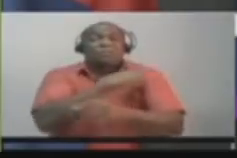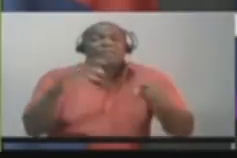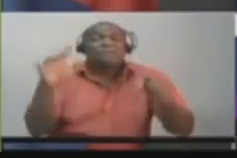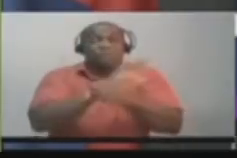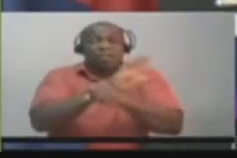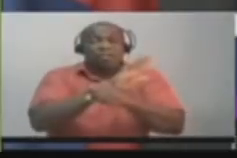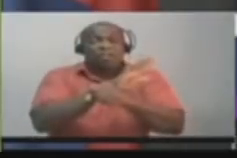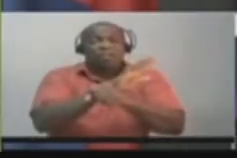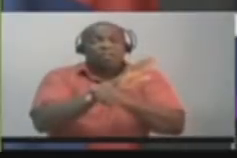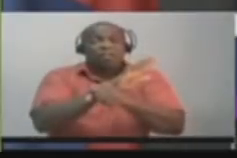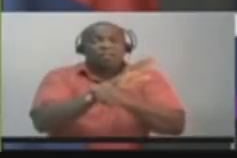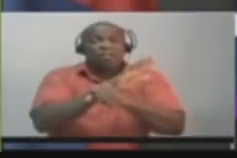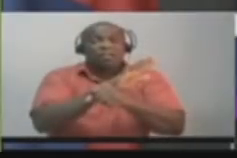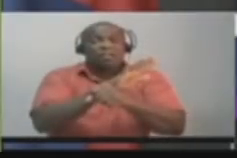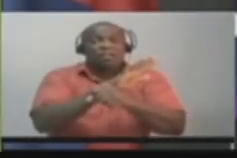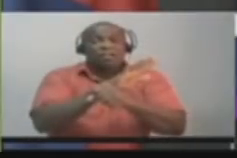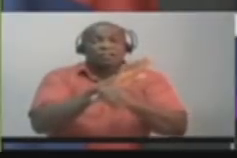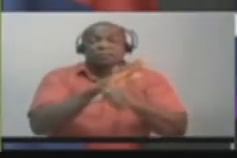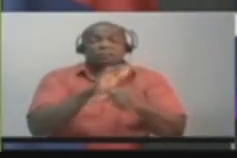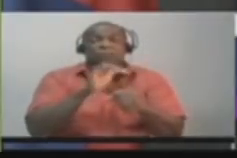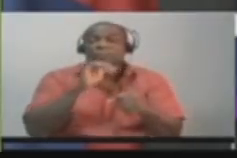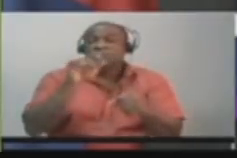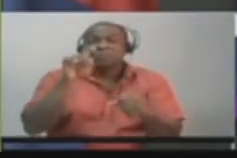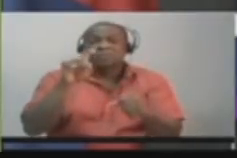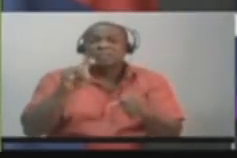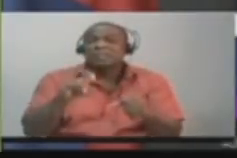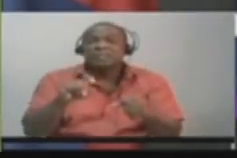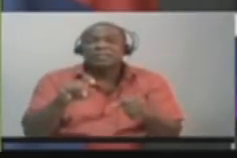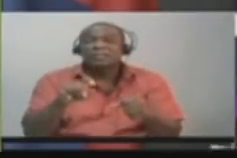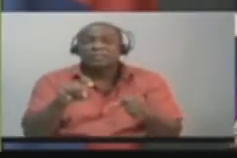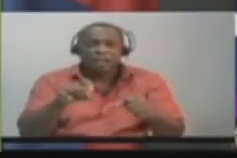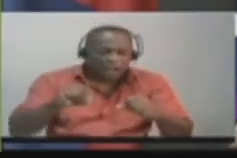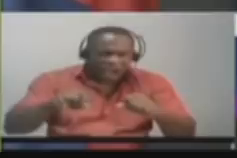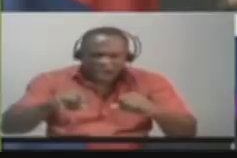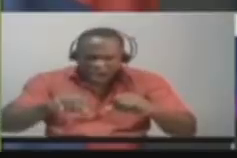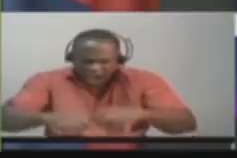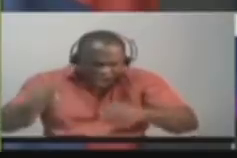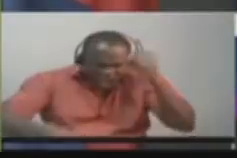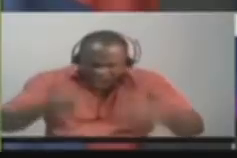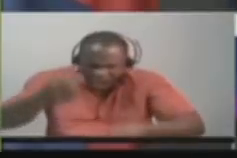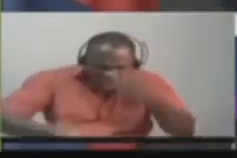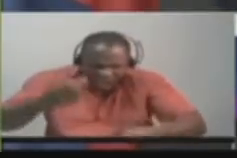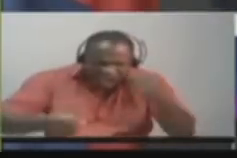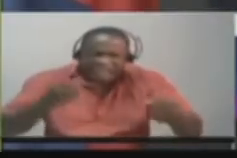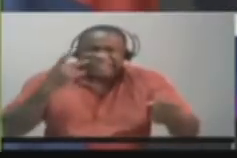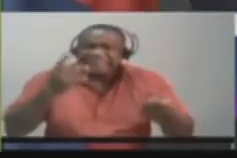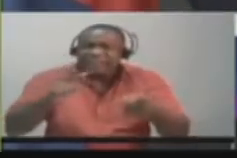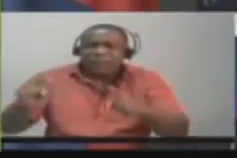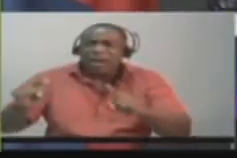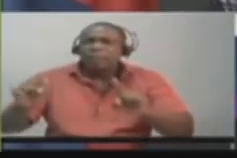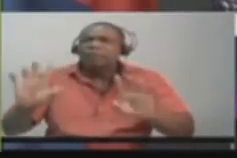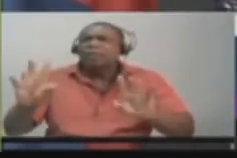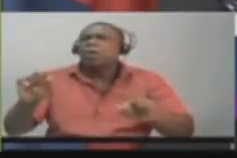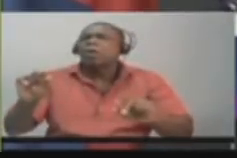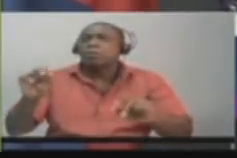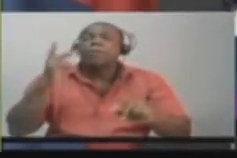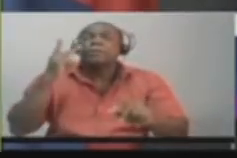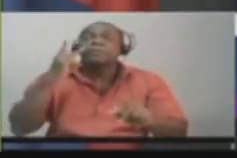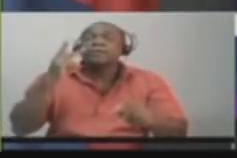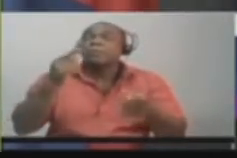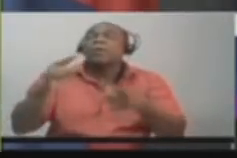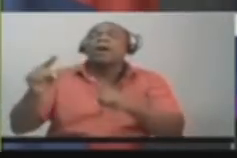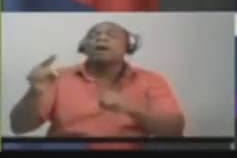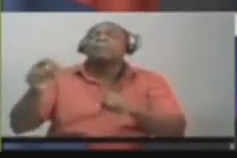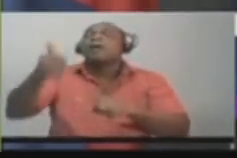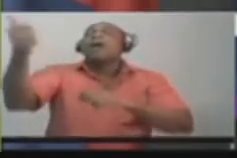we don't have to look underground to find out what happens there. We've seen what happened in other places. We've seen